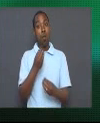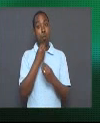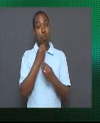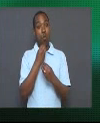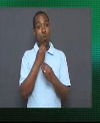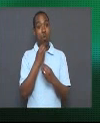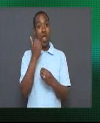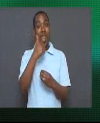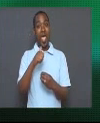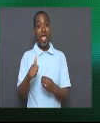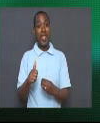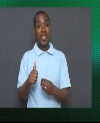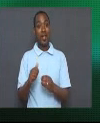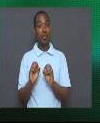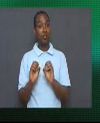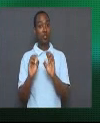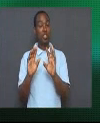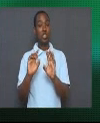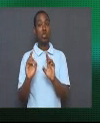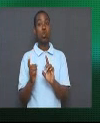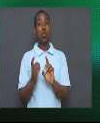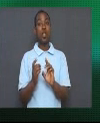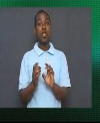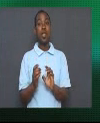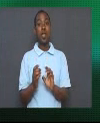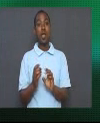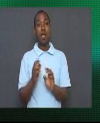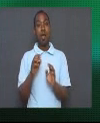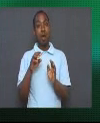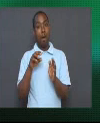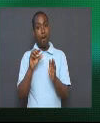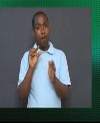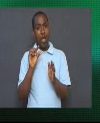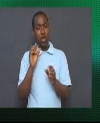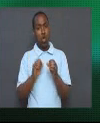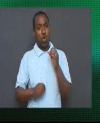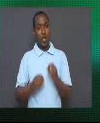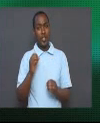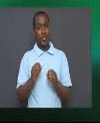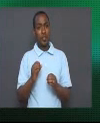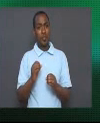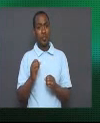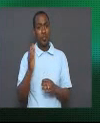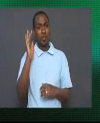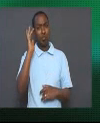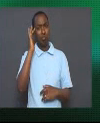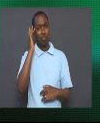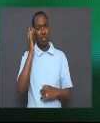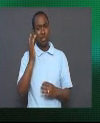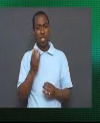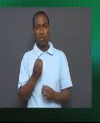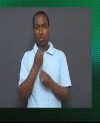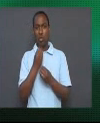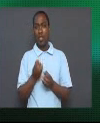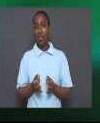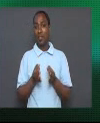food is exposed to air, the microorganisms that cause disease could